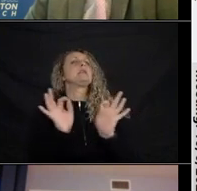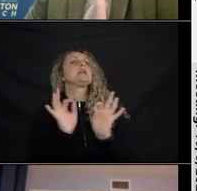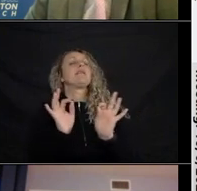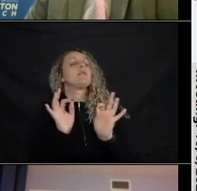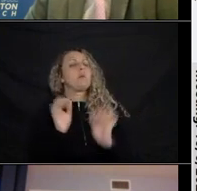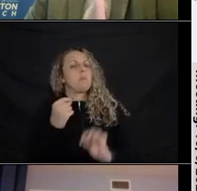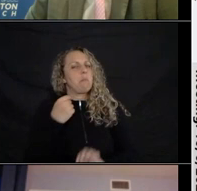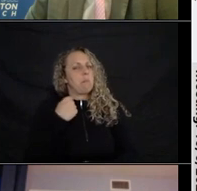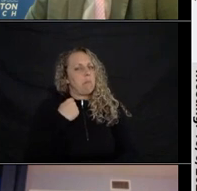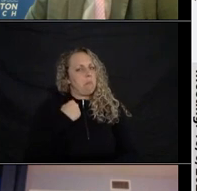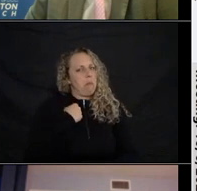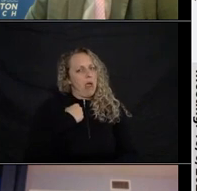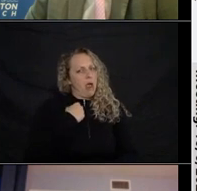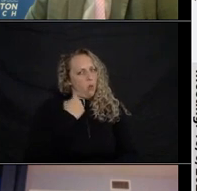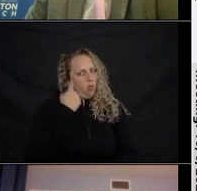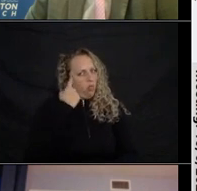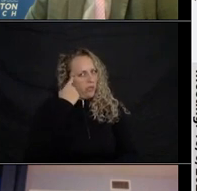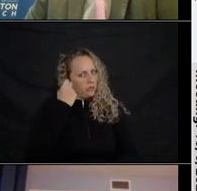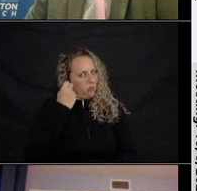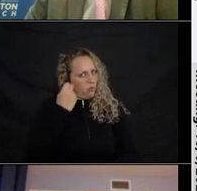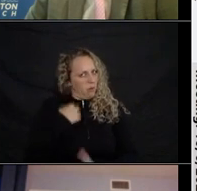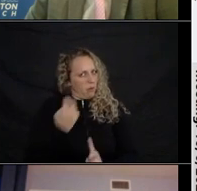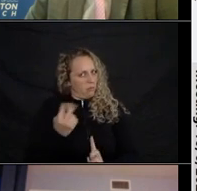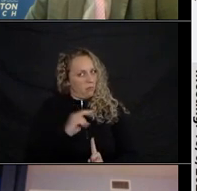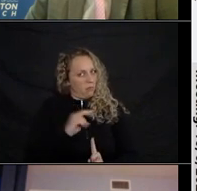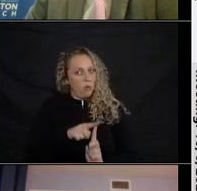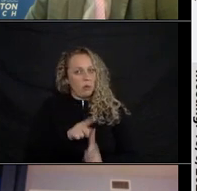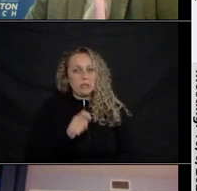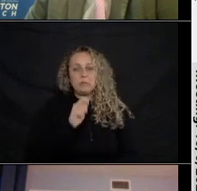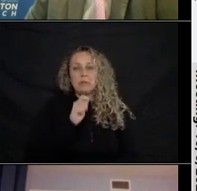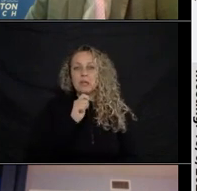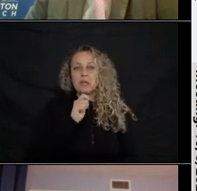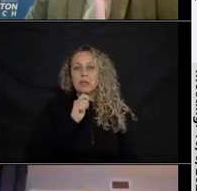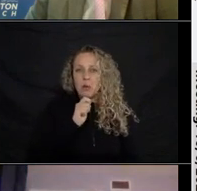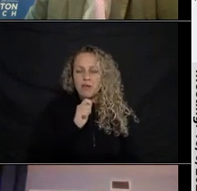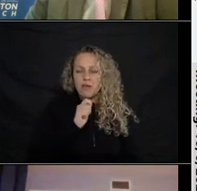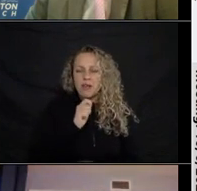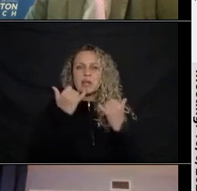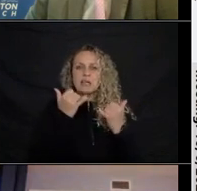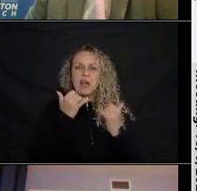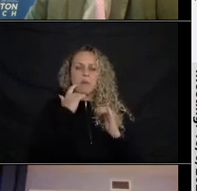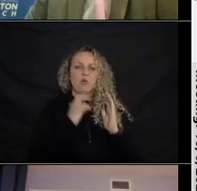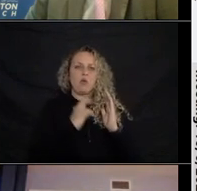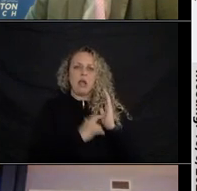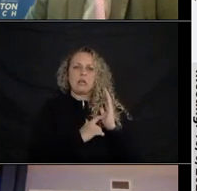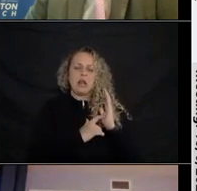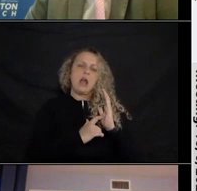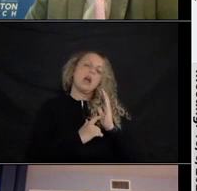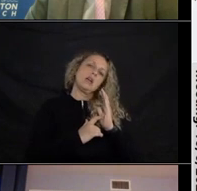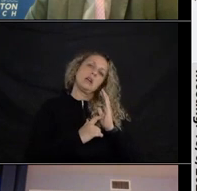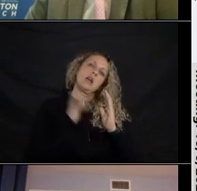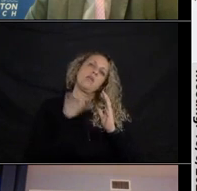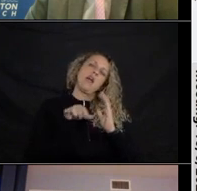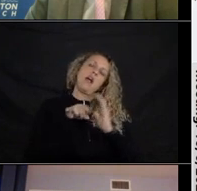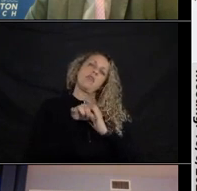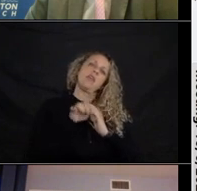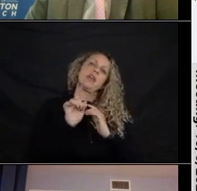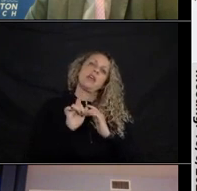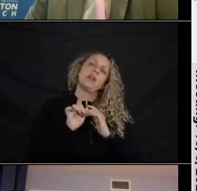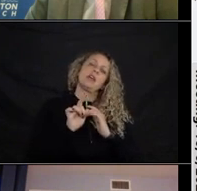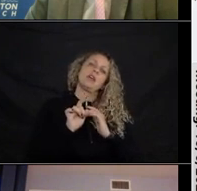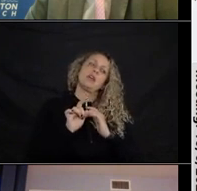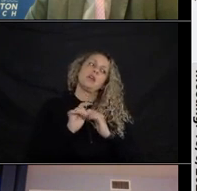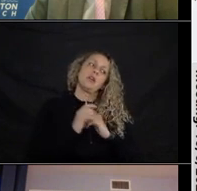so. When speaking into a microphone, it has now been recognized that the droplets